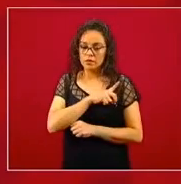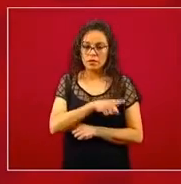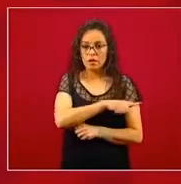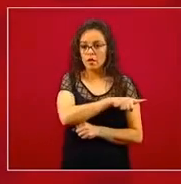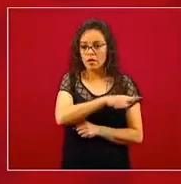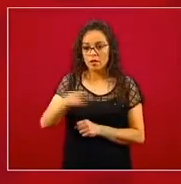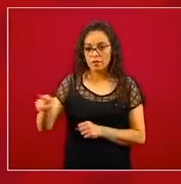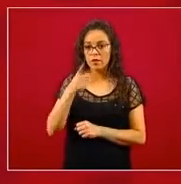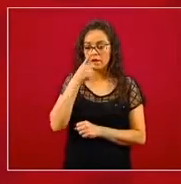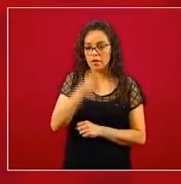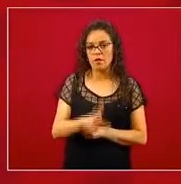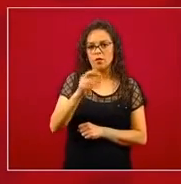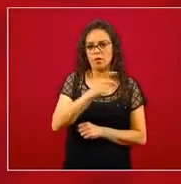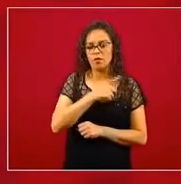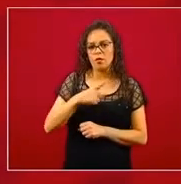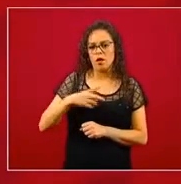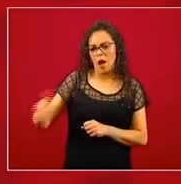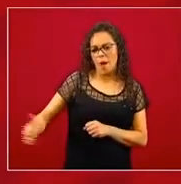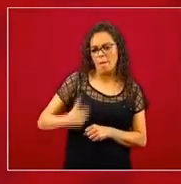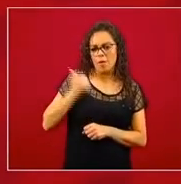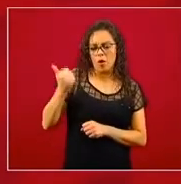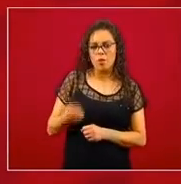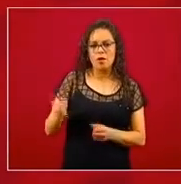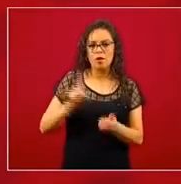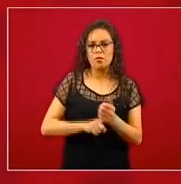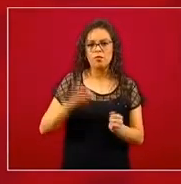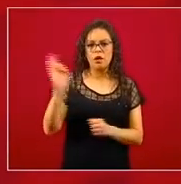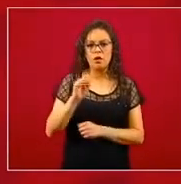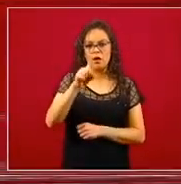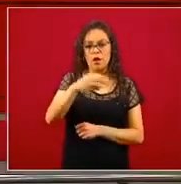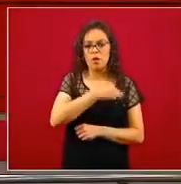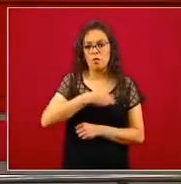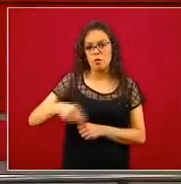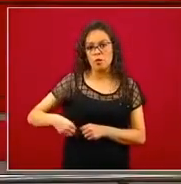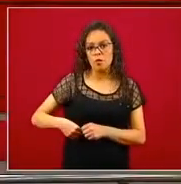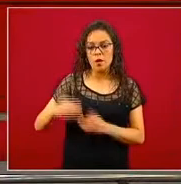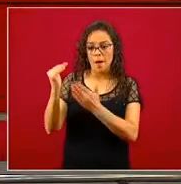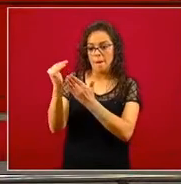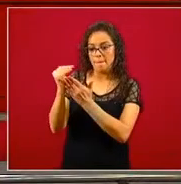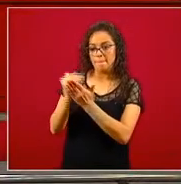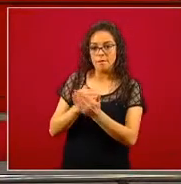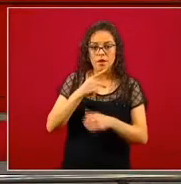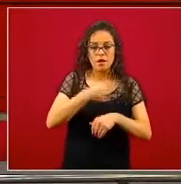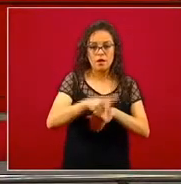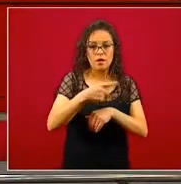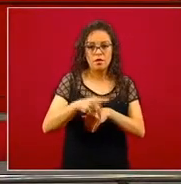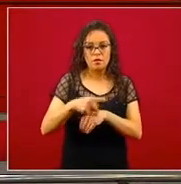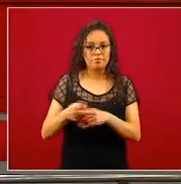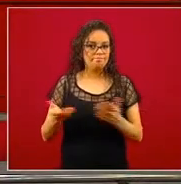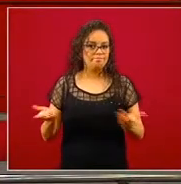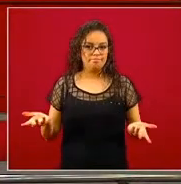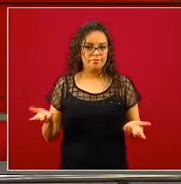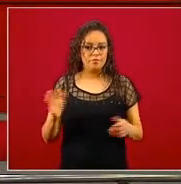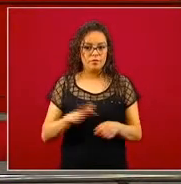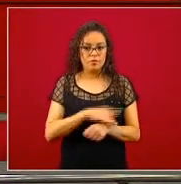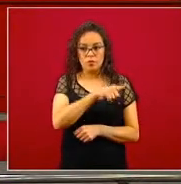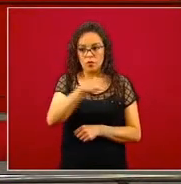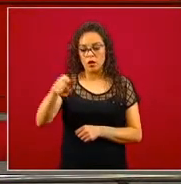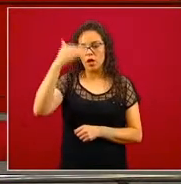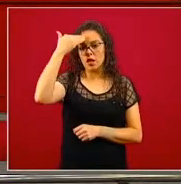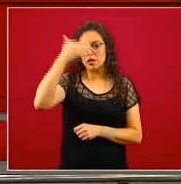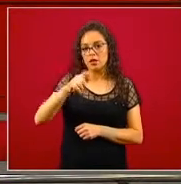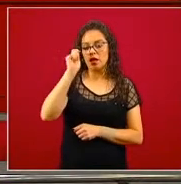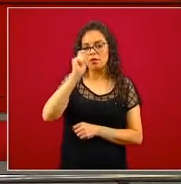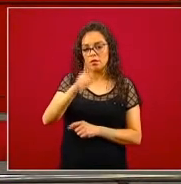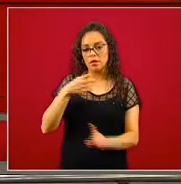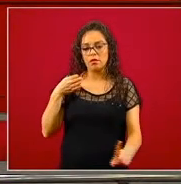they expressed several concerns about the municipalities of hope, and they made their own decisions, which